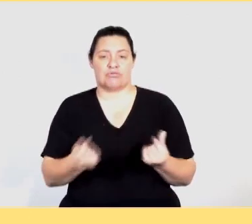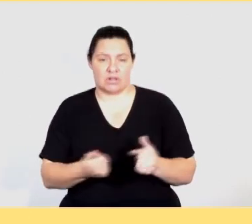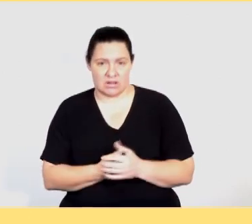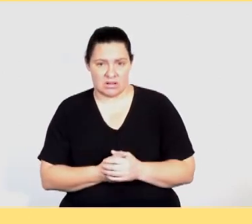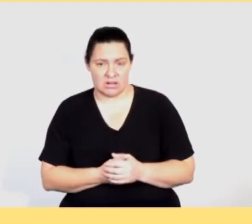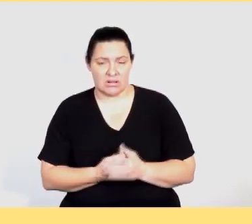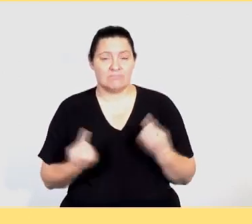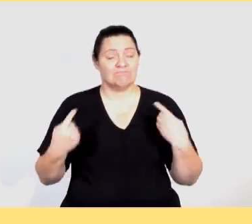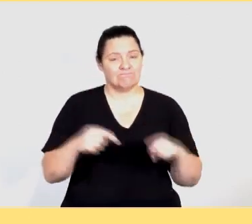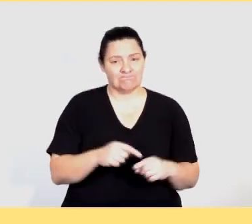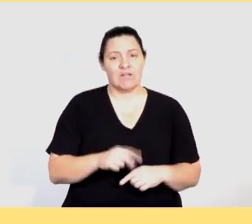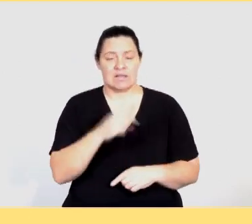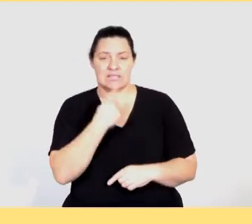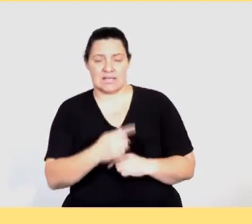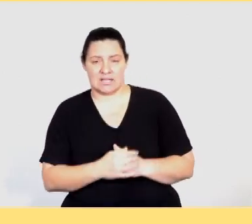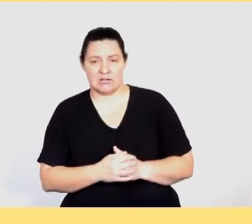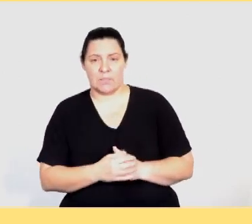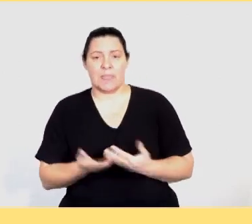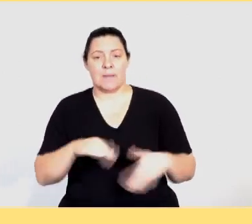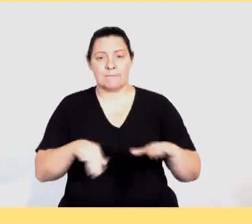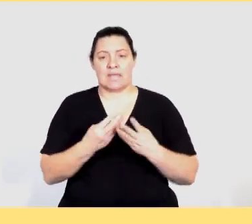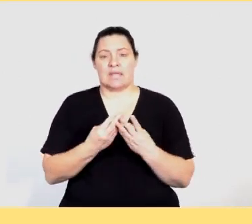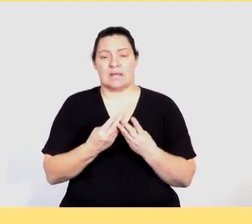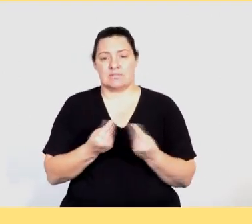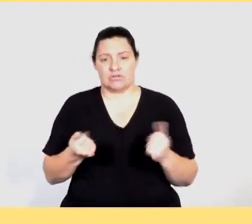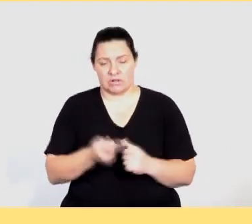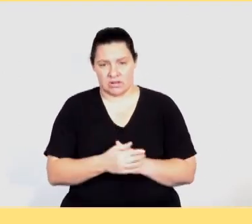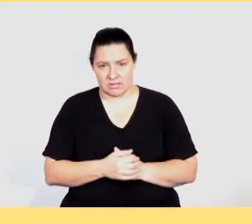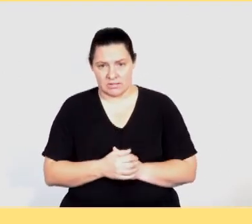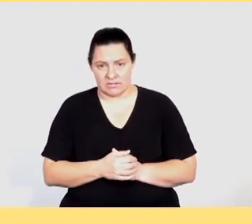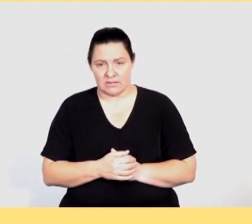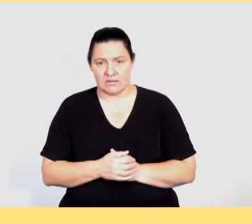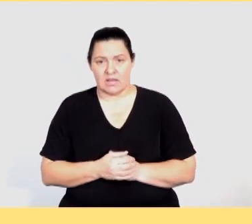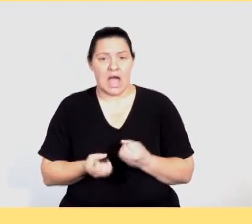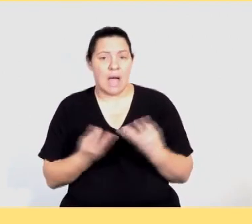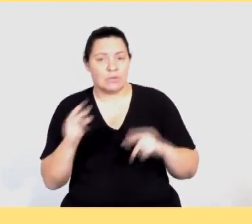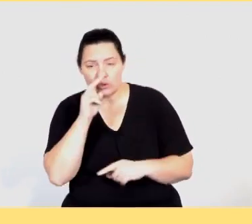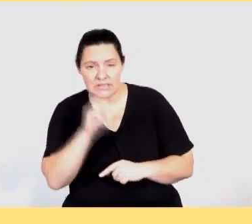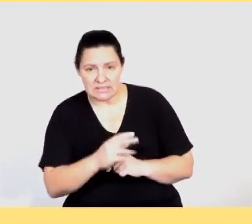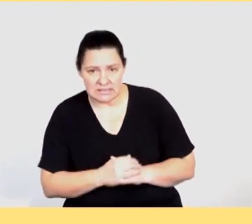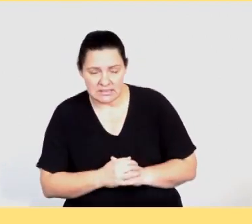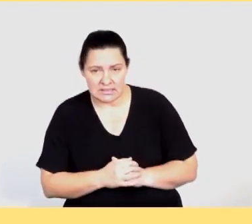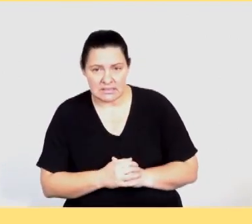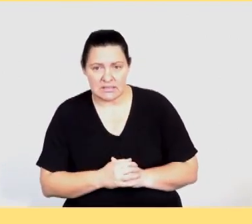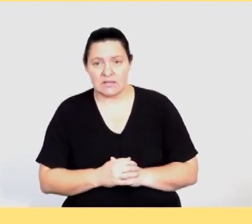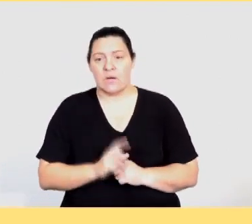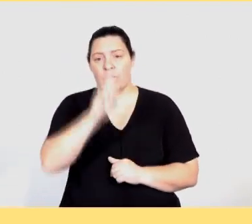packing materials. I'll come here and then I'll say packing materials. How much do you see